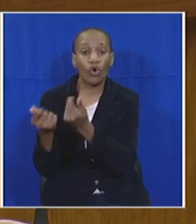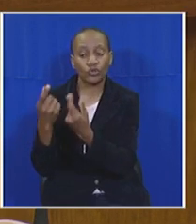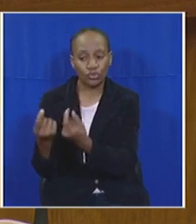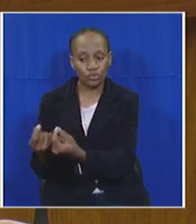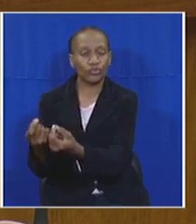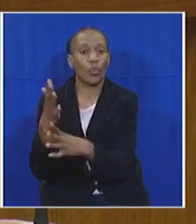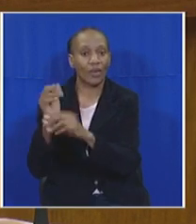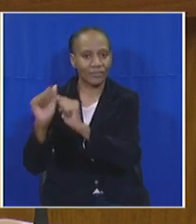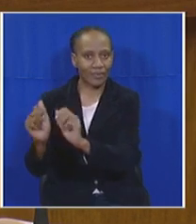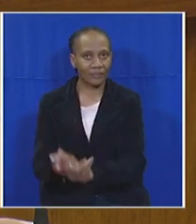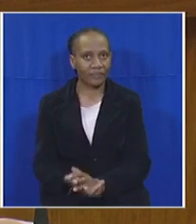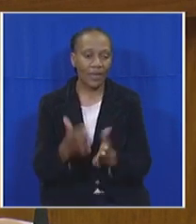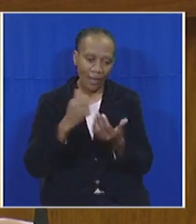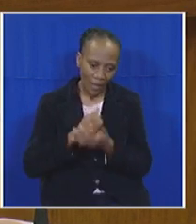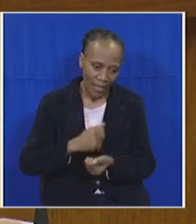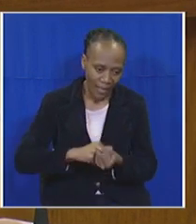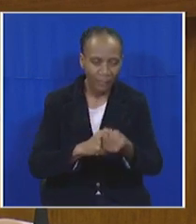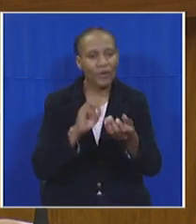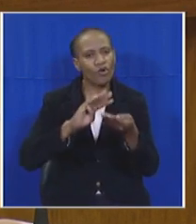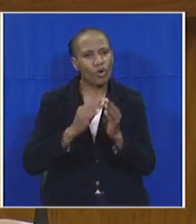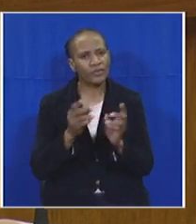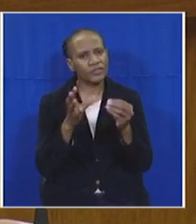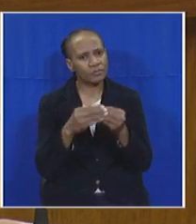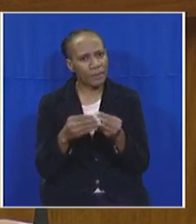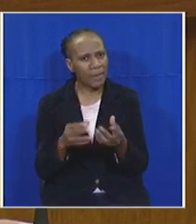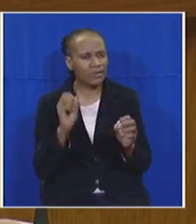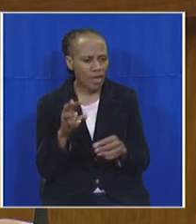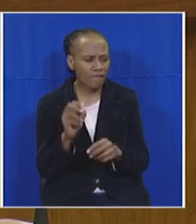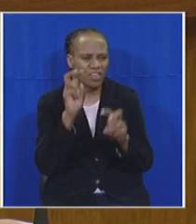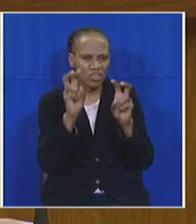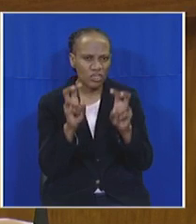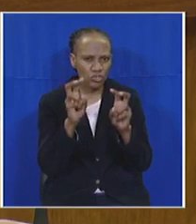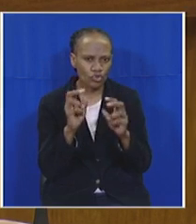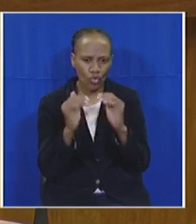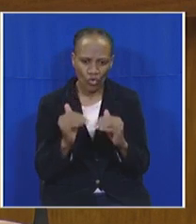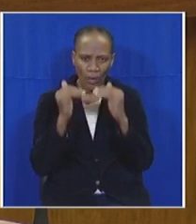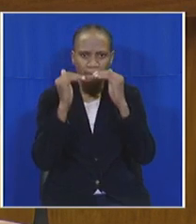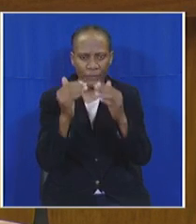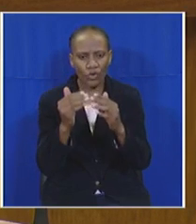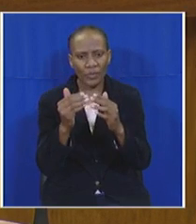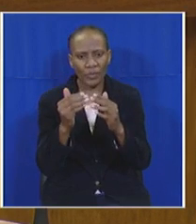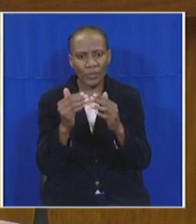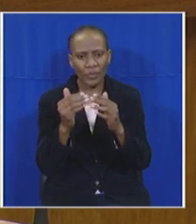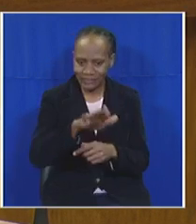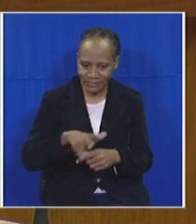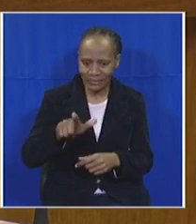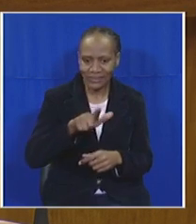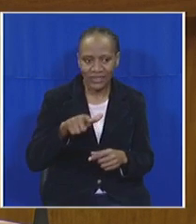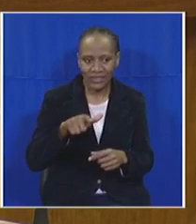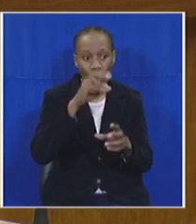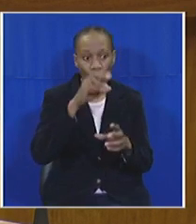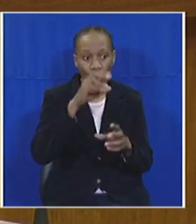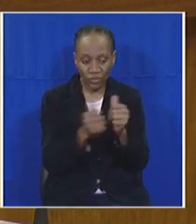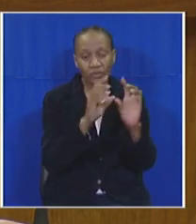disputes, to assist members of the community in dealing with the state, to promote the development of their area by lobbying government